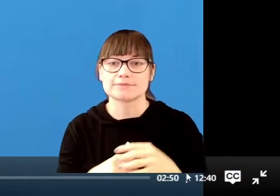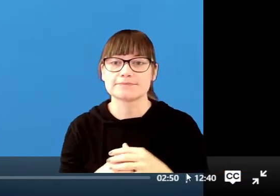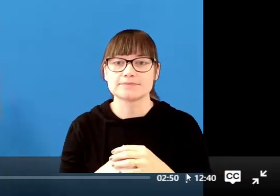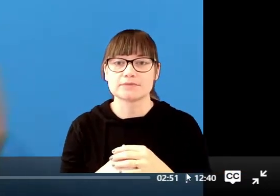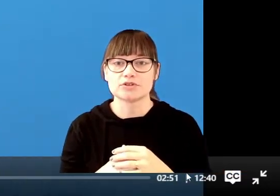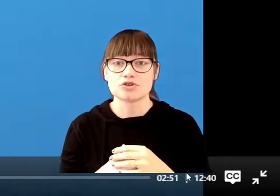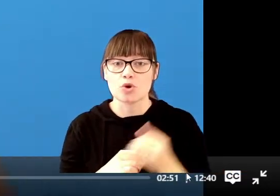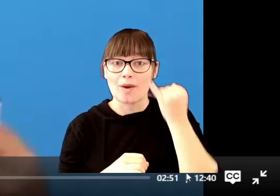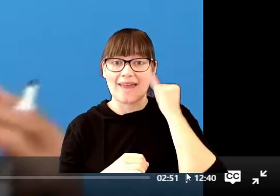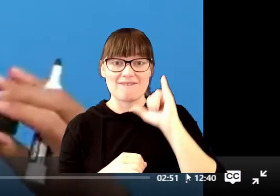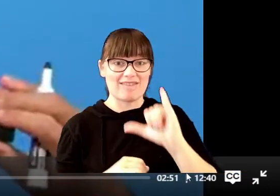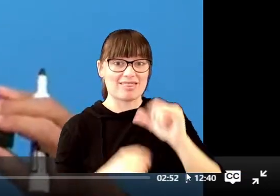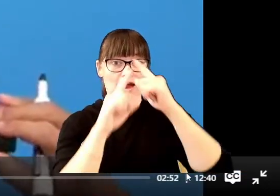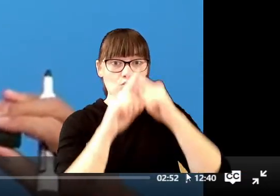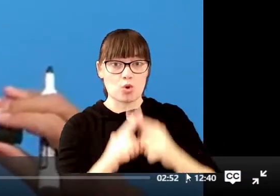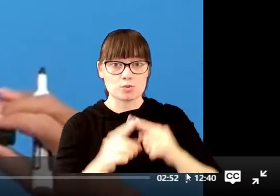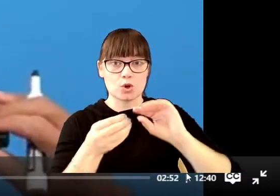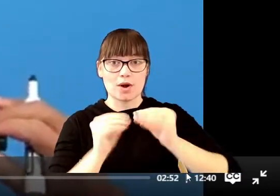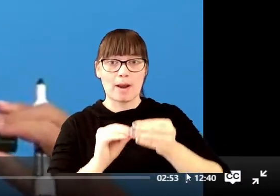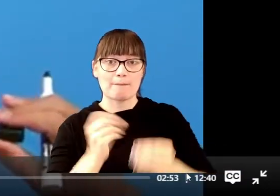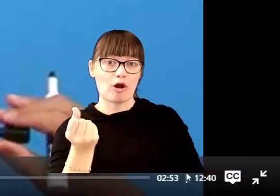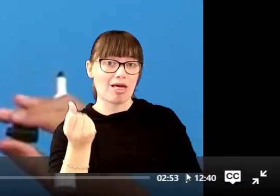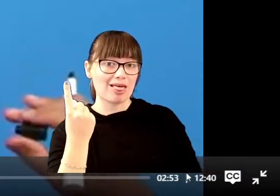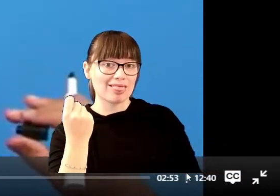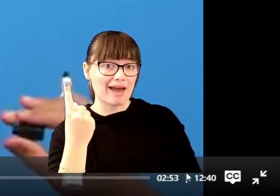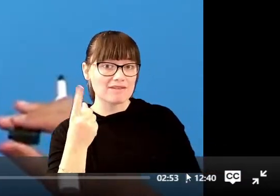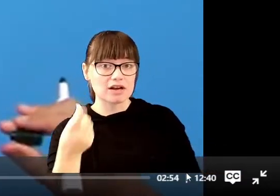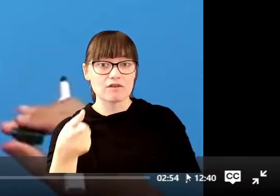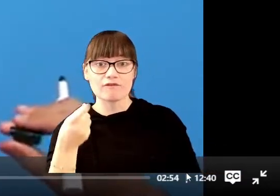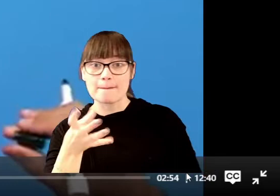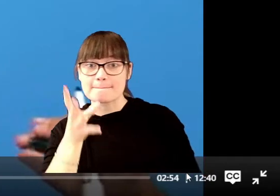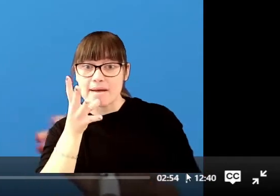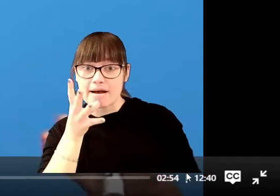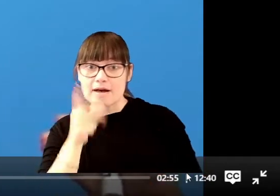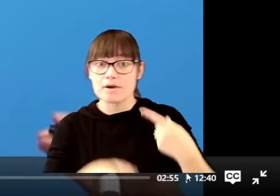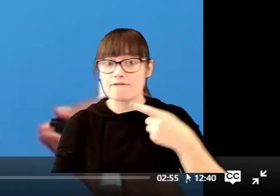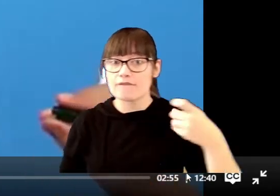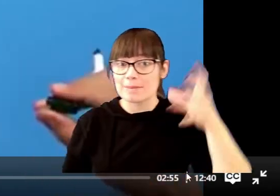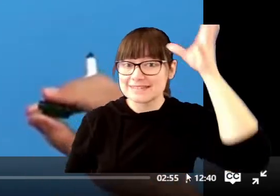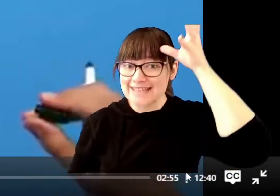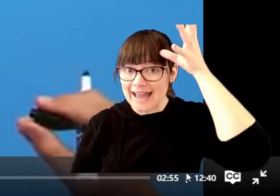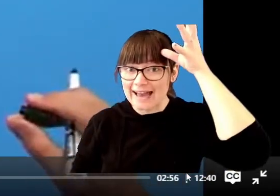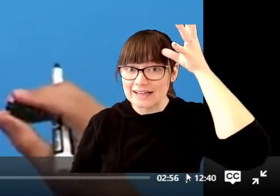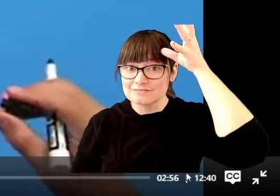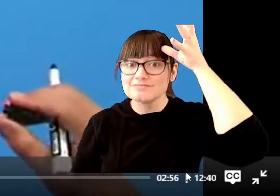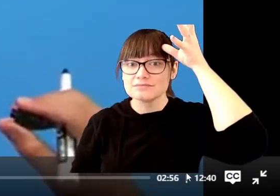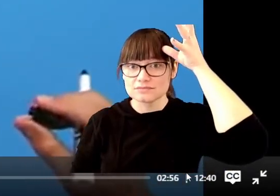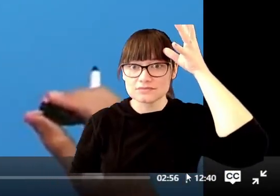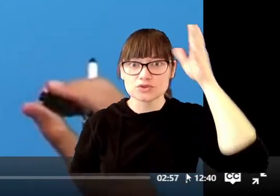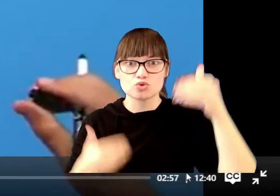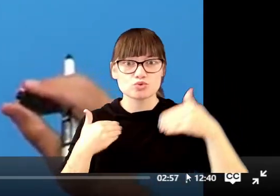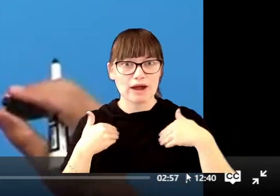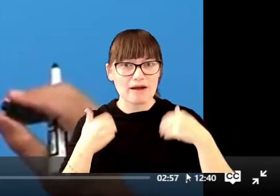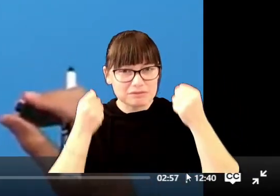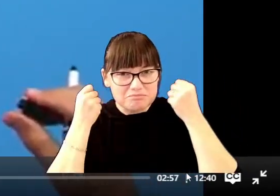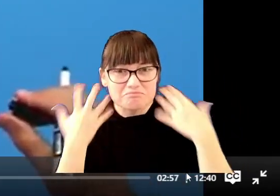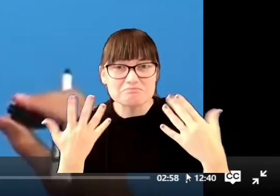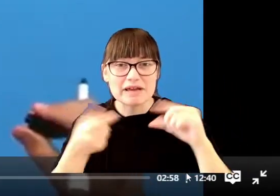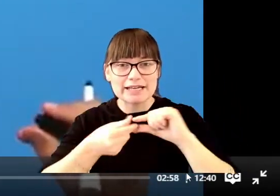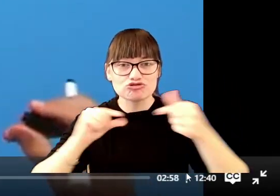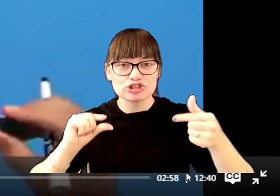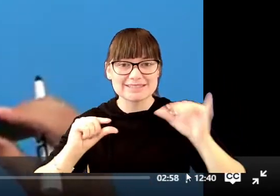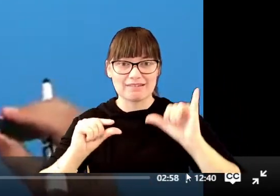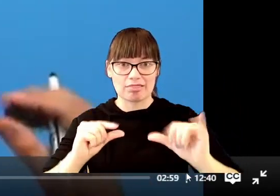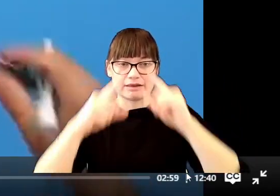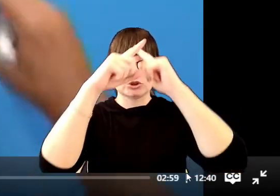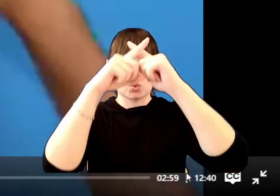number 11. This is chromosome number 11 from mom and chromosome number 11 from dad. And there's, hundreds of genes on this chromosome, and they